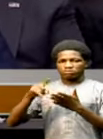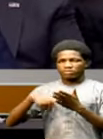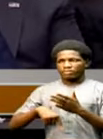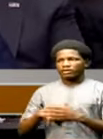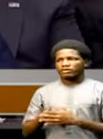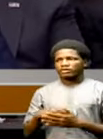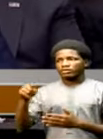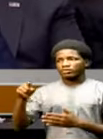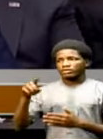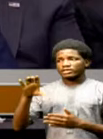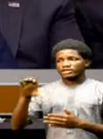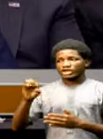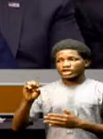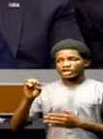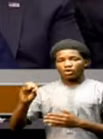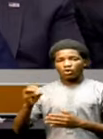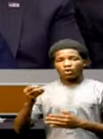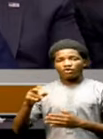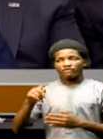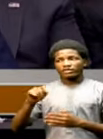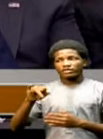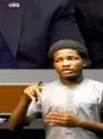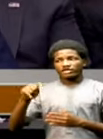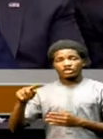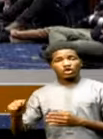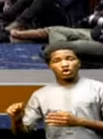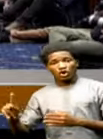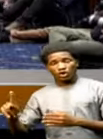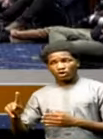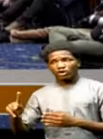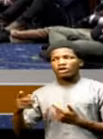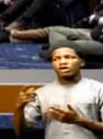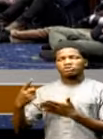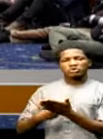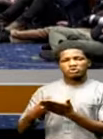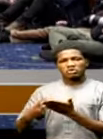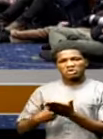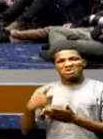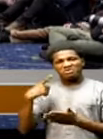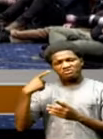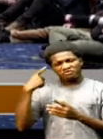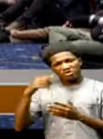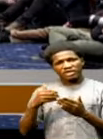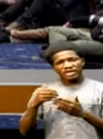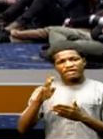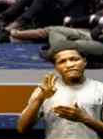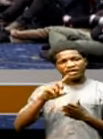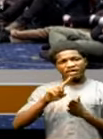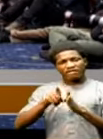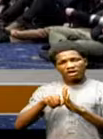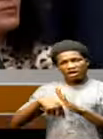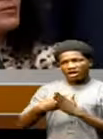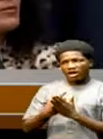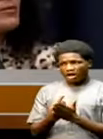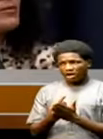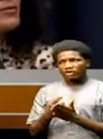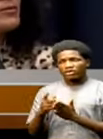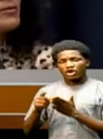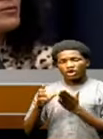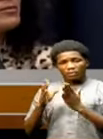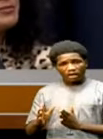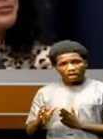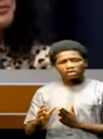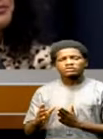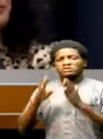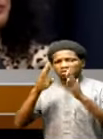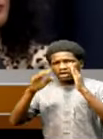a U.S. House committee for about 5 hours, and lawmakers from both parties grilled him about national security